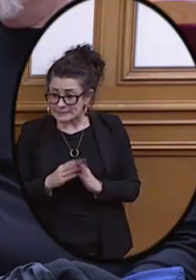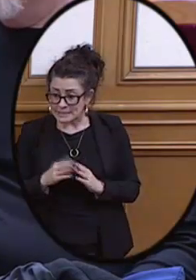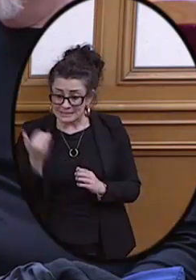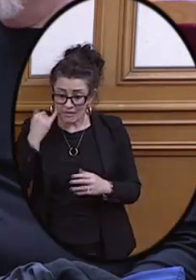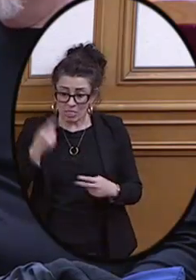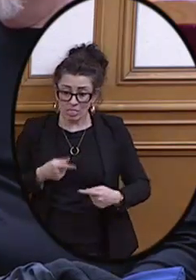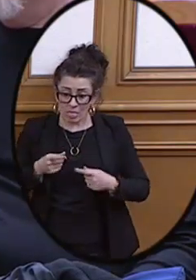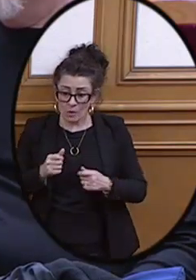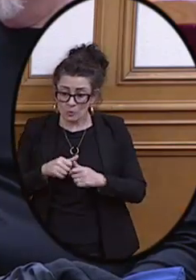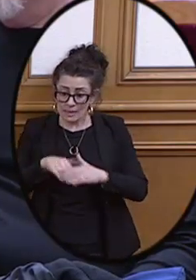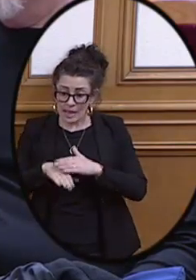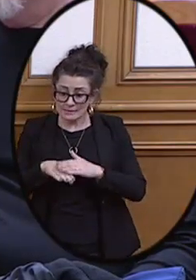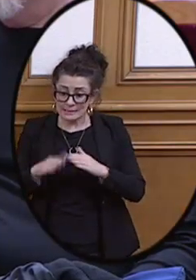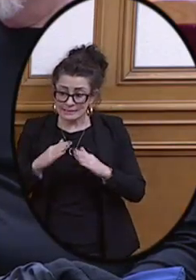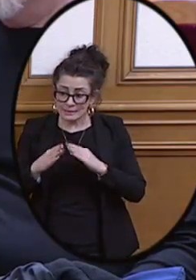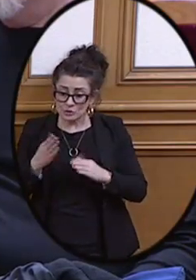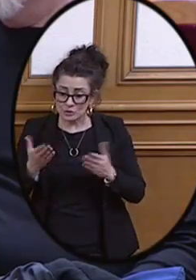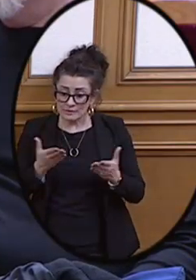city services?